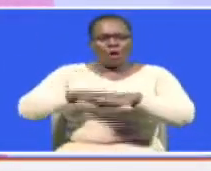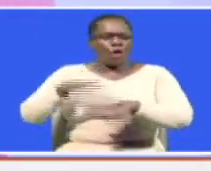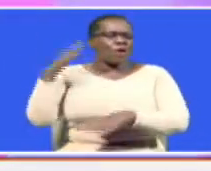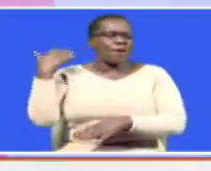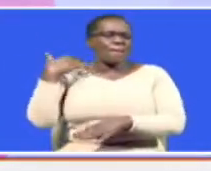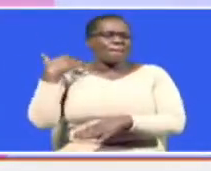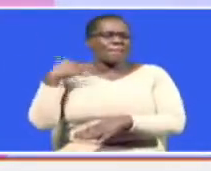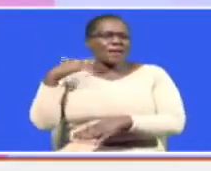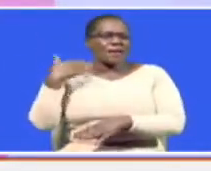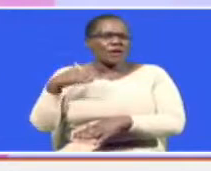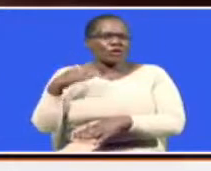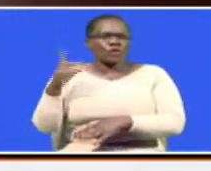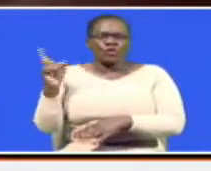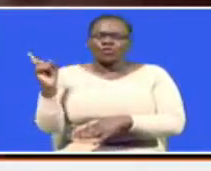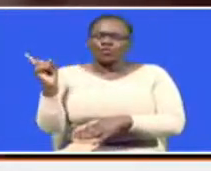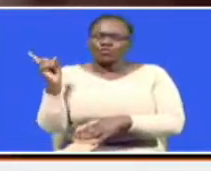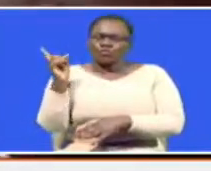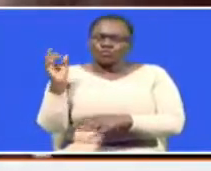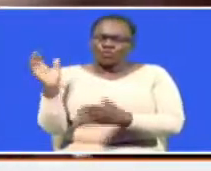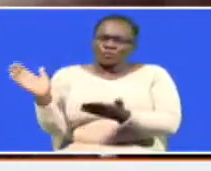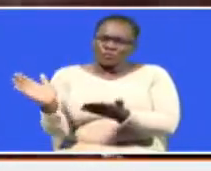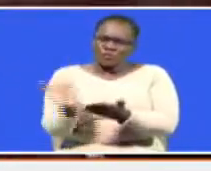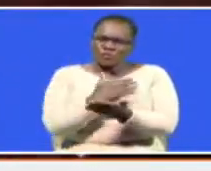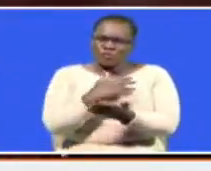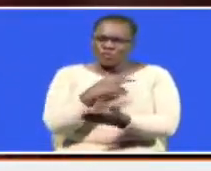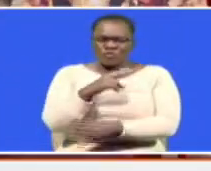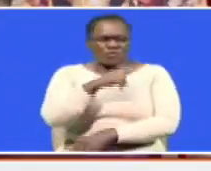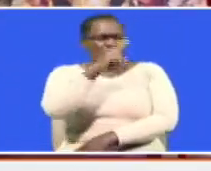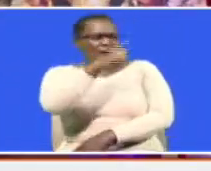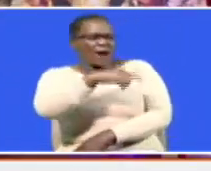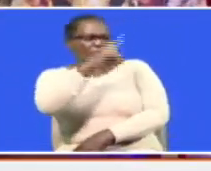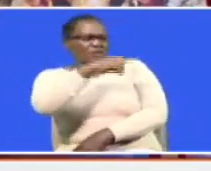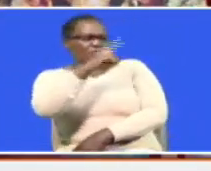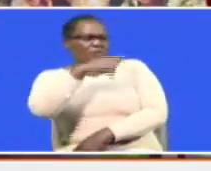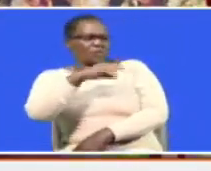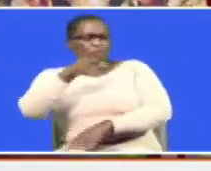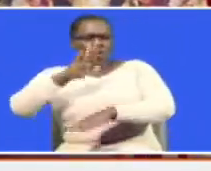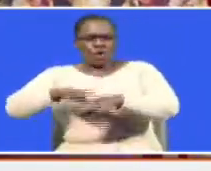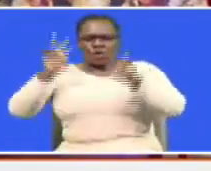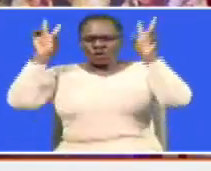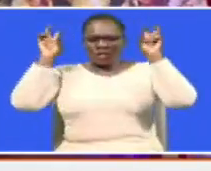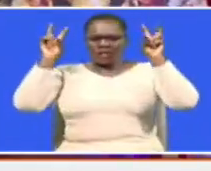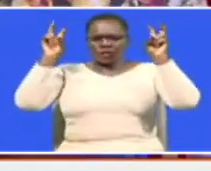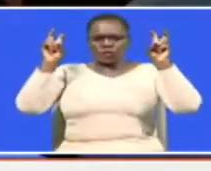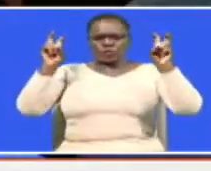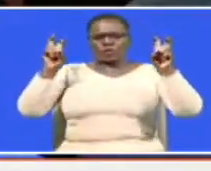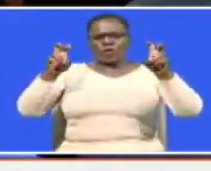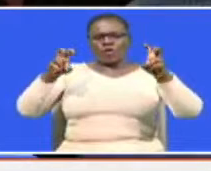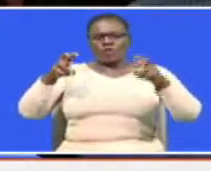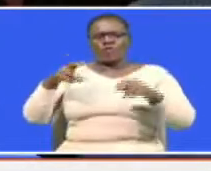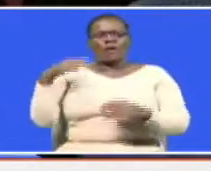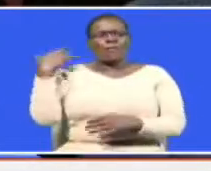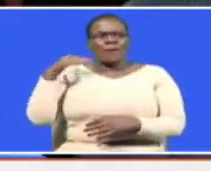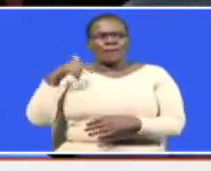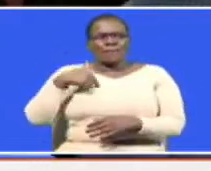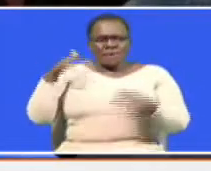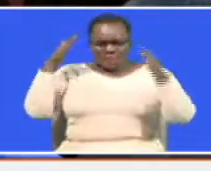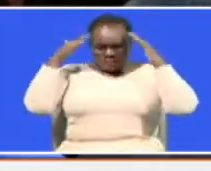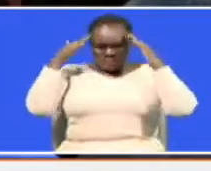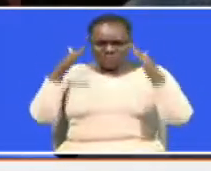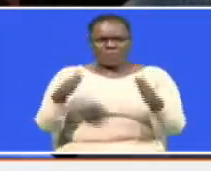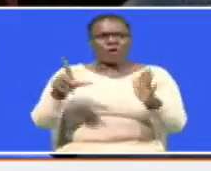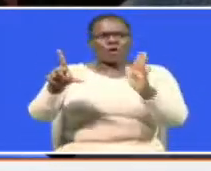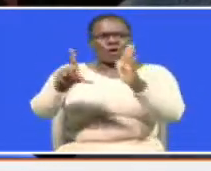ili kumaliza unyanyapaa unaozingira swala zima la wasichana kupata hedhi. I am committed to